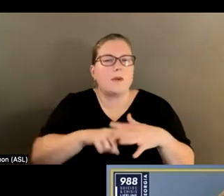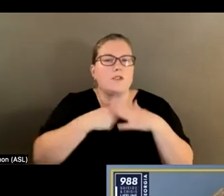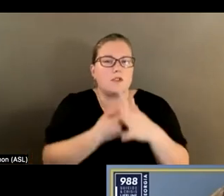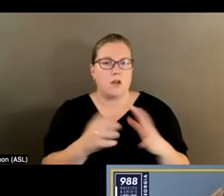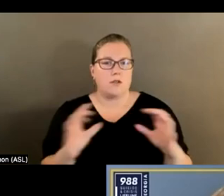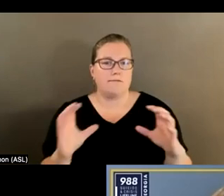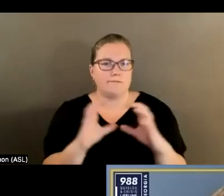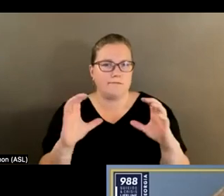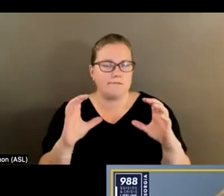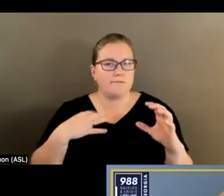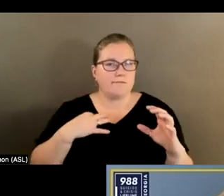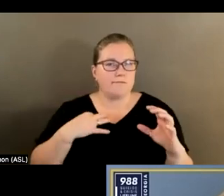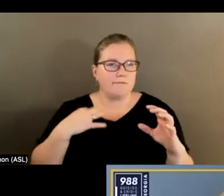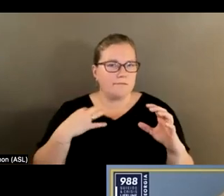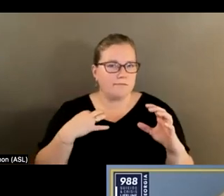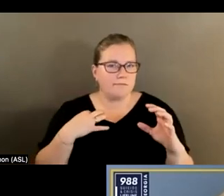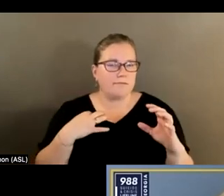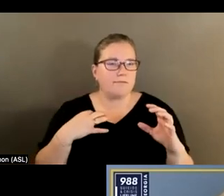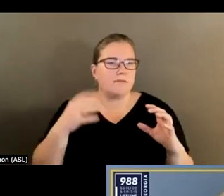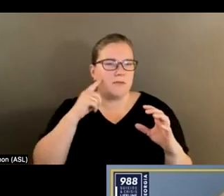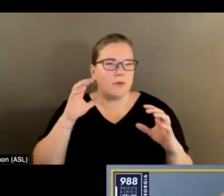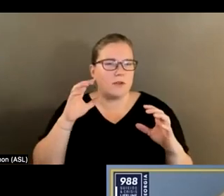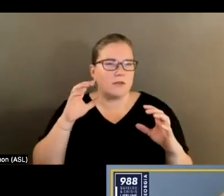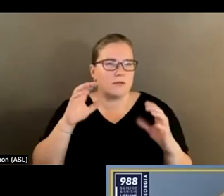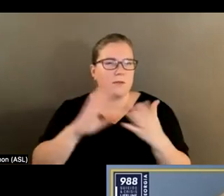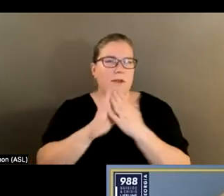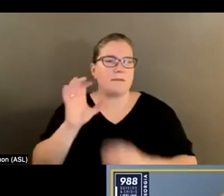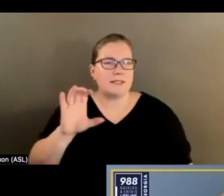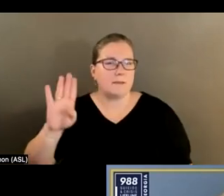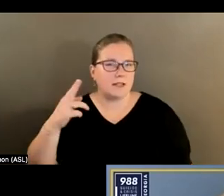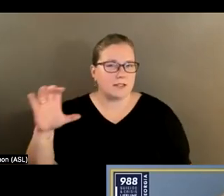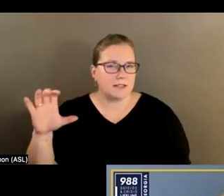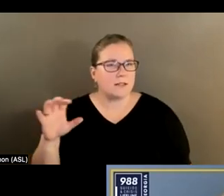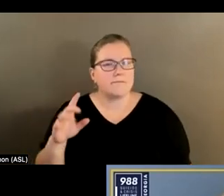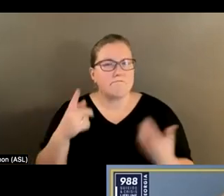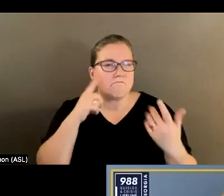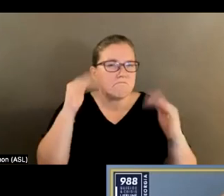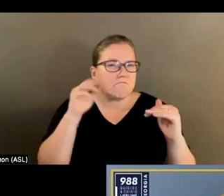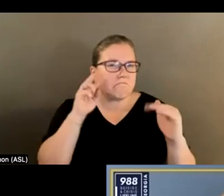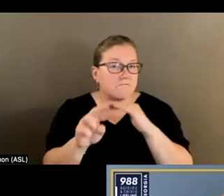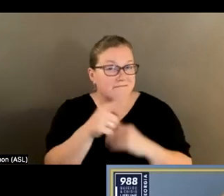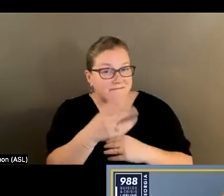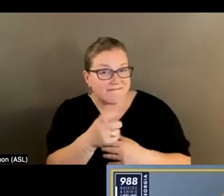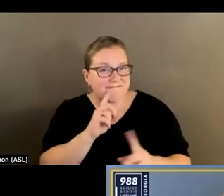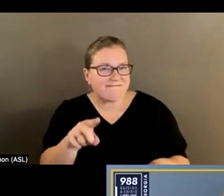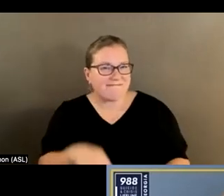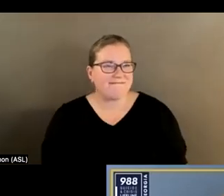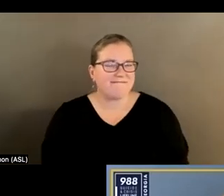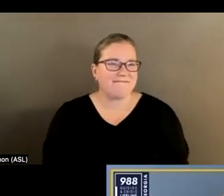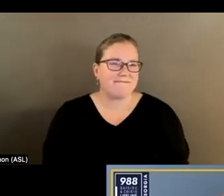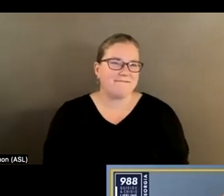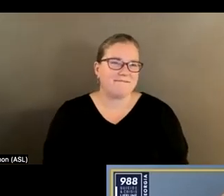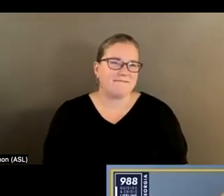of candidates to become CCBHCs. Would you like to field that?